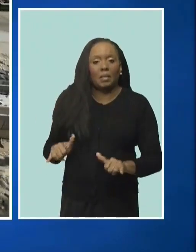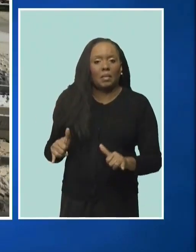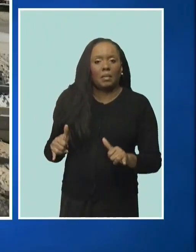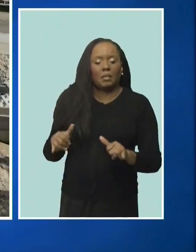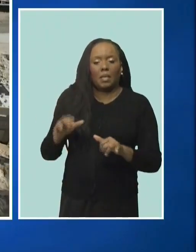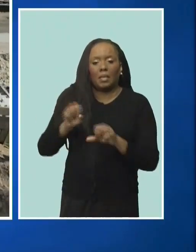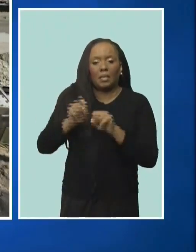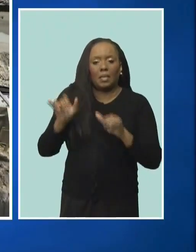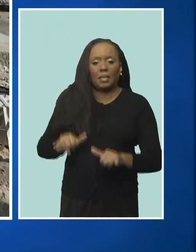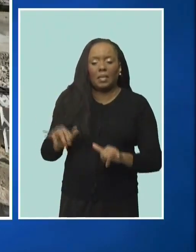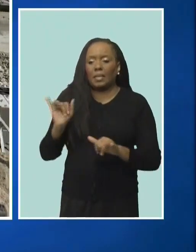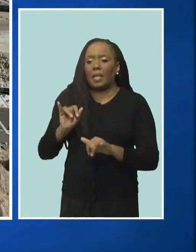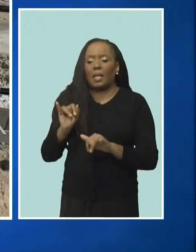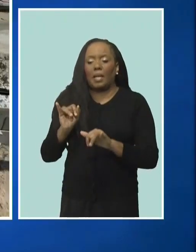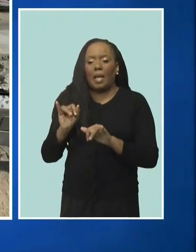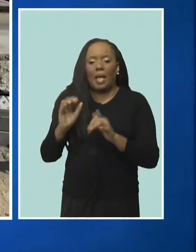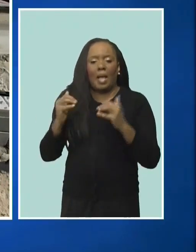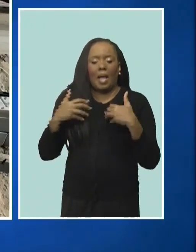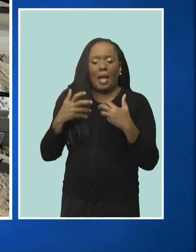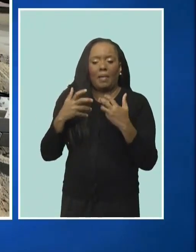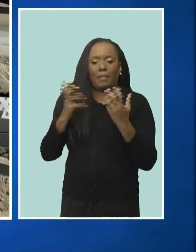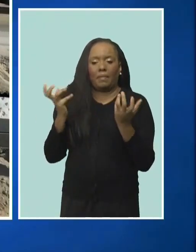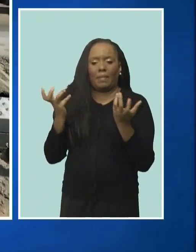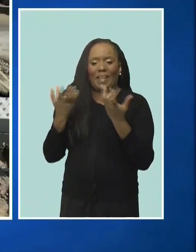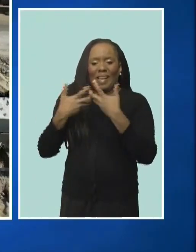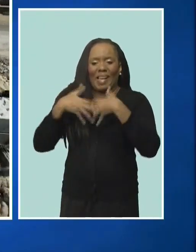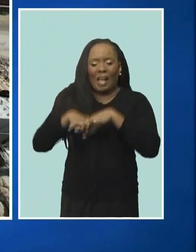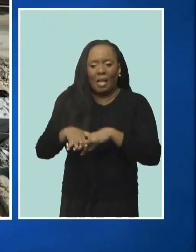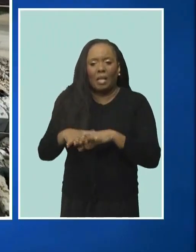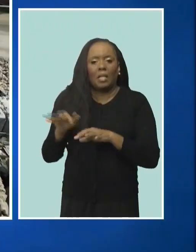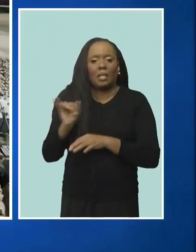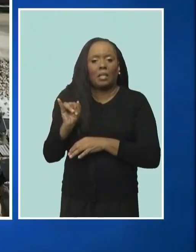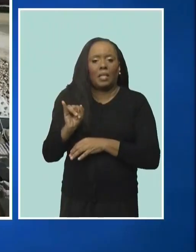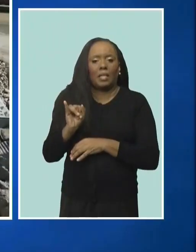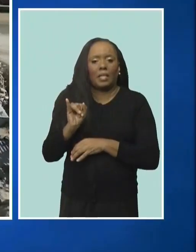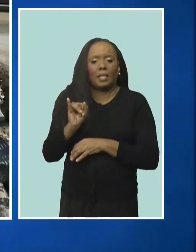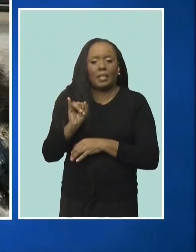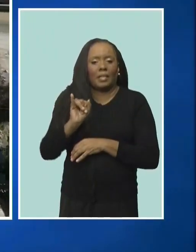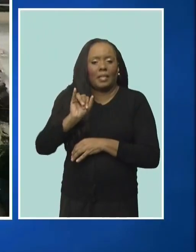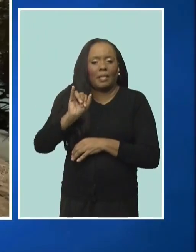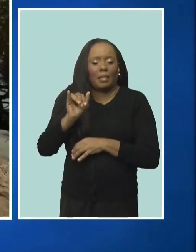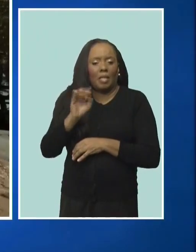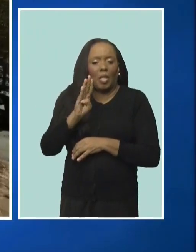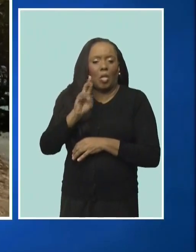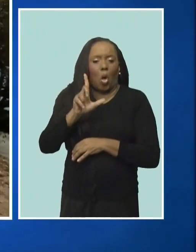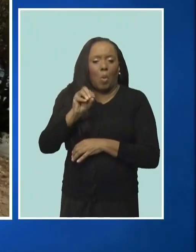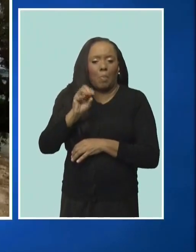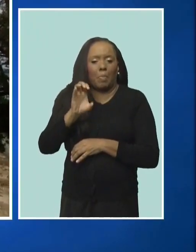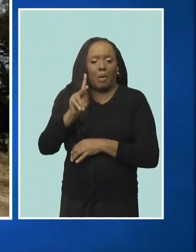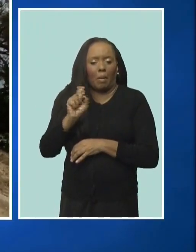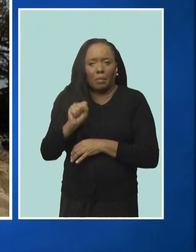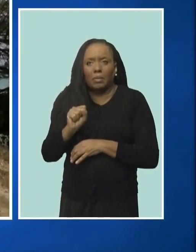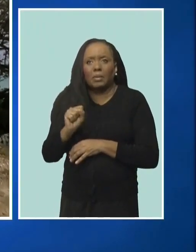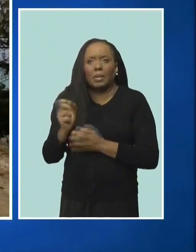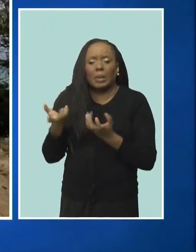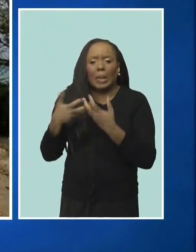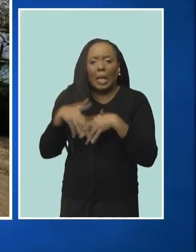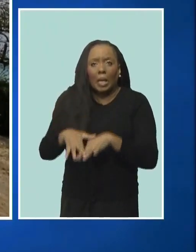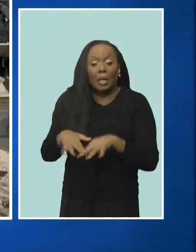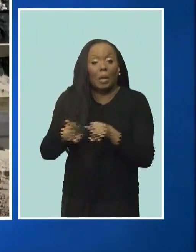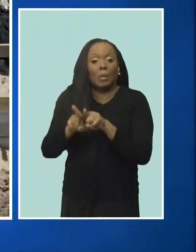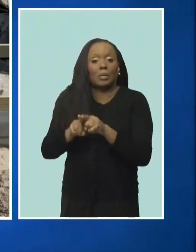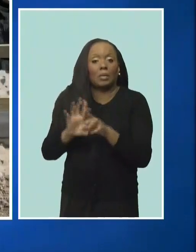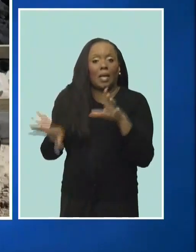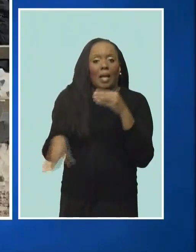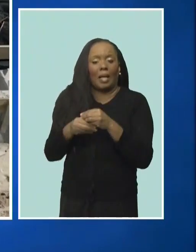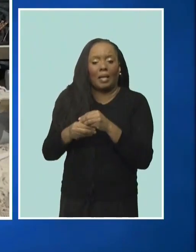Lego blocks and boulders was designed and constructed. In addition to rebuilding the road edge, a sidewalk was added at the